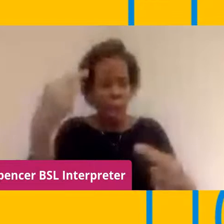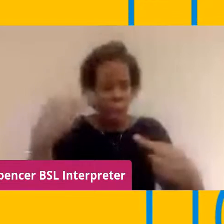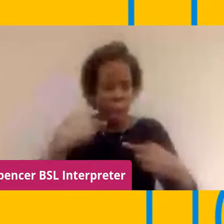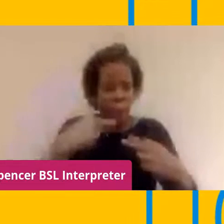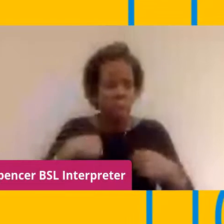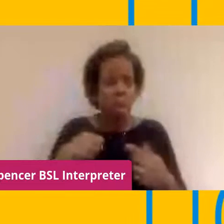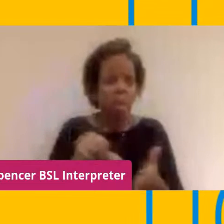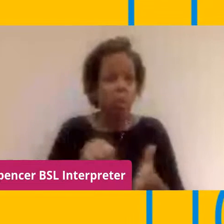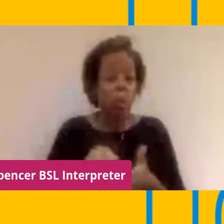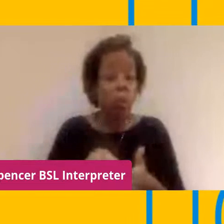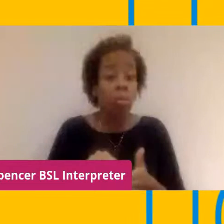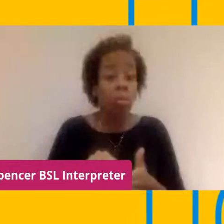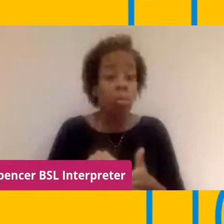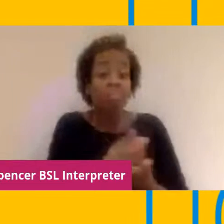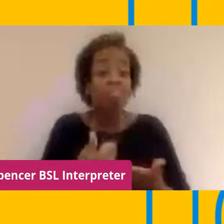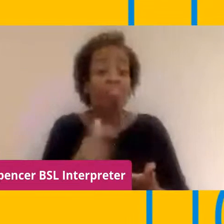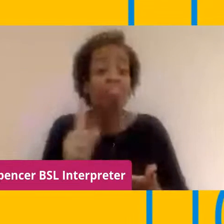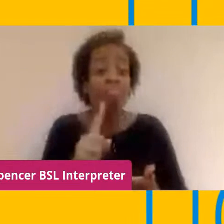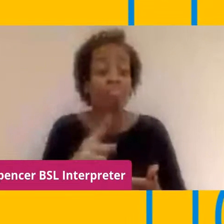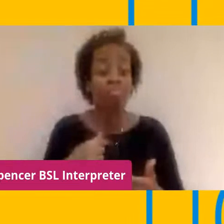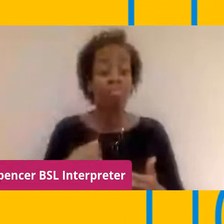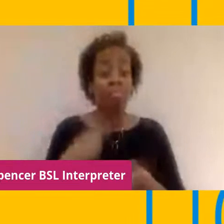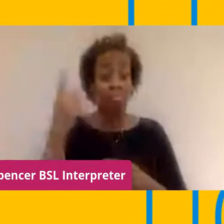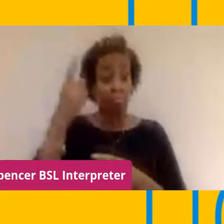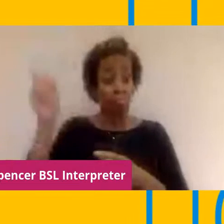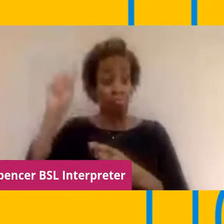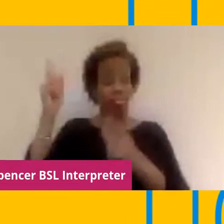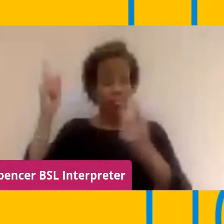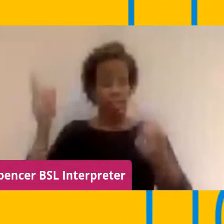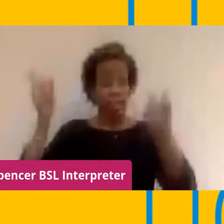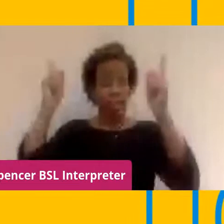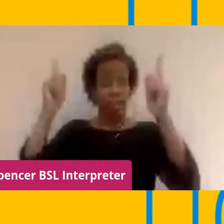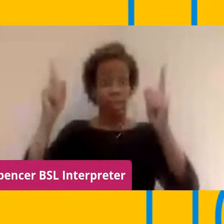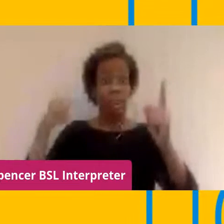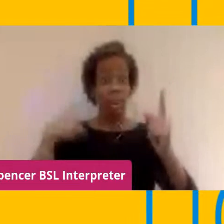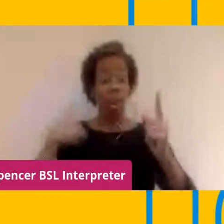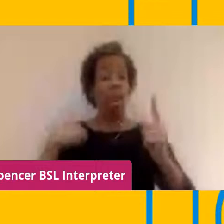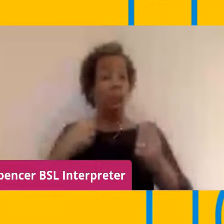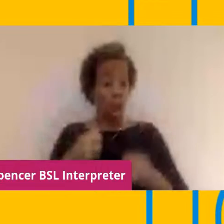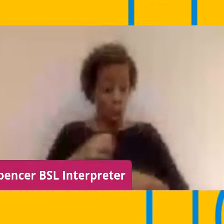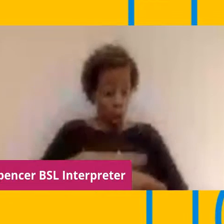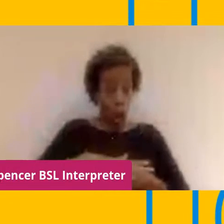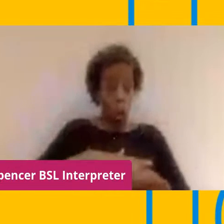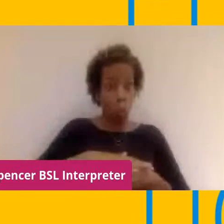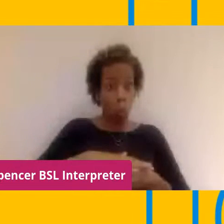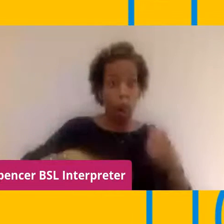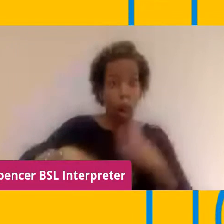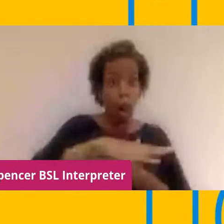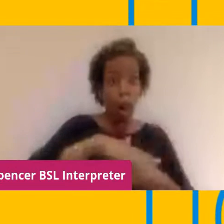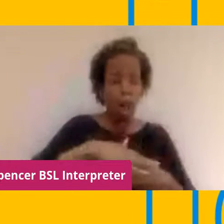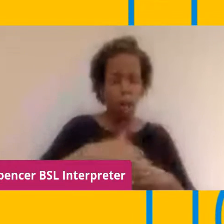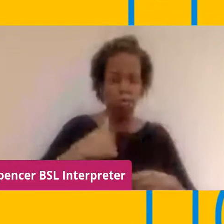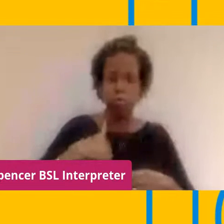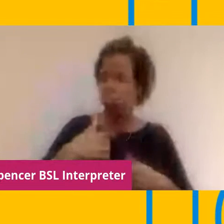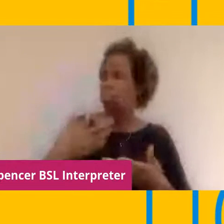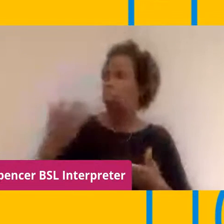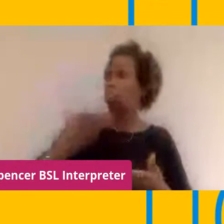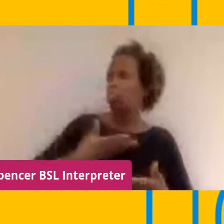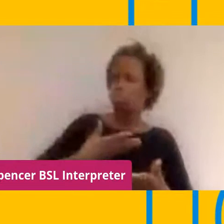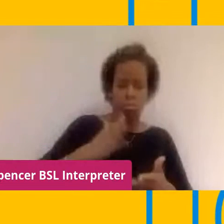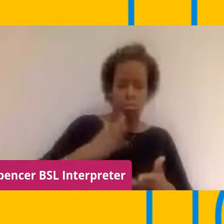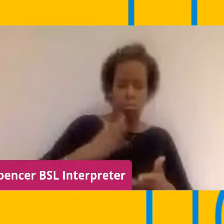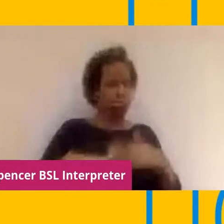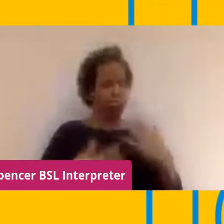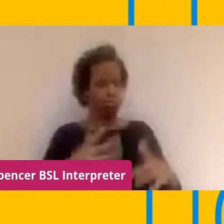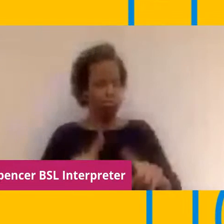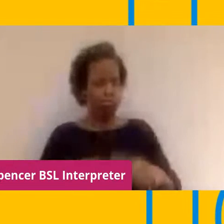that something that's agreed at a senior level is then implemented differently locally. And right now, we can't have that. We have to have a situation where everything